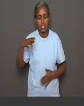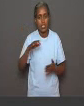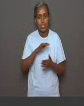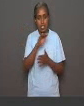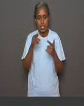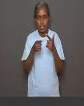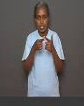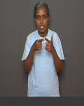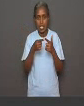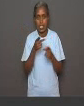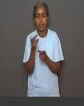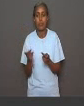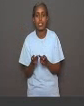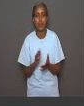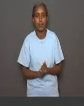medium.